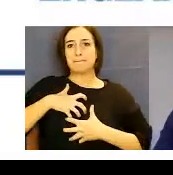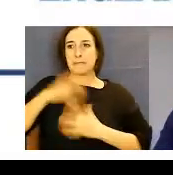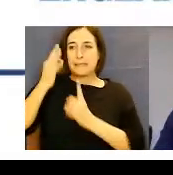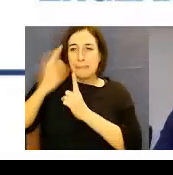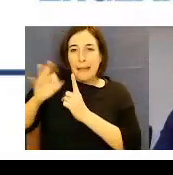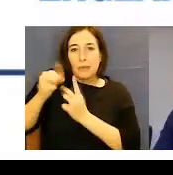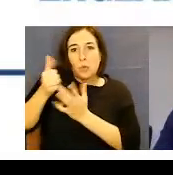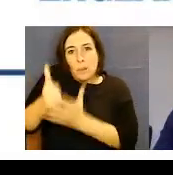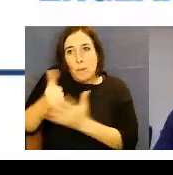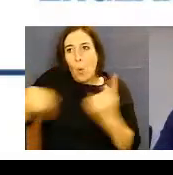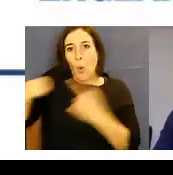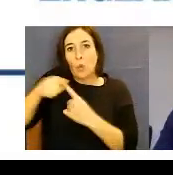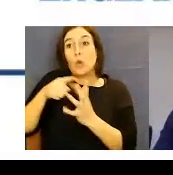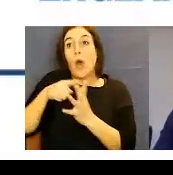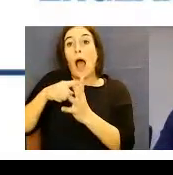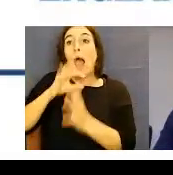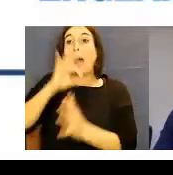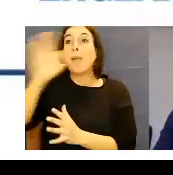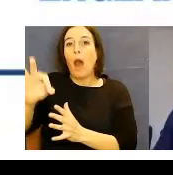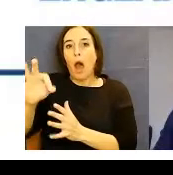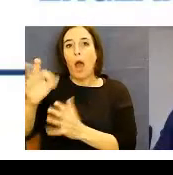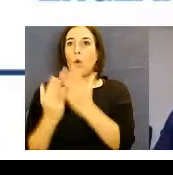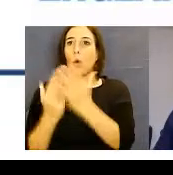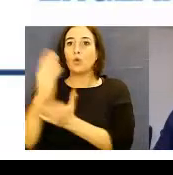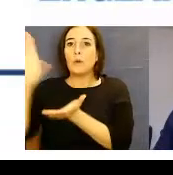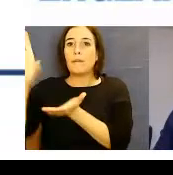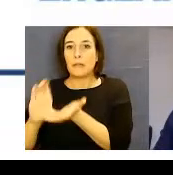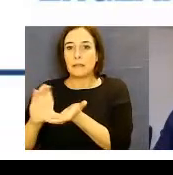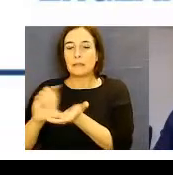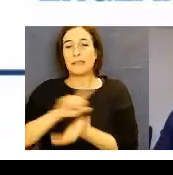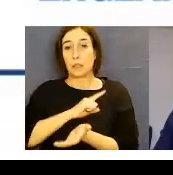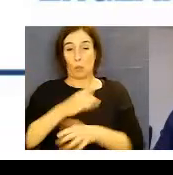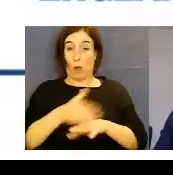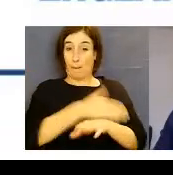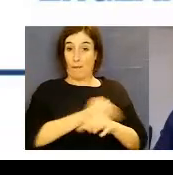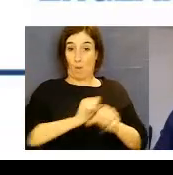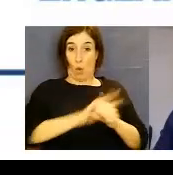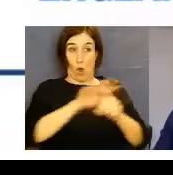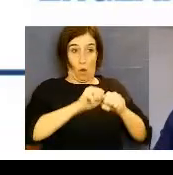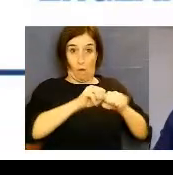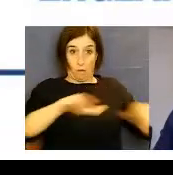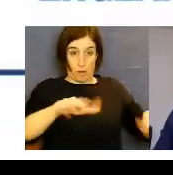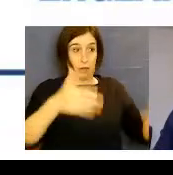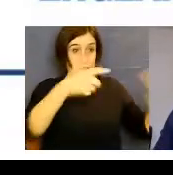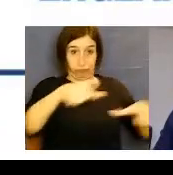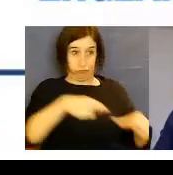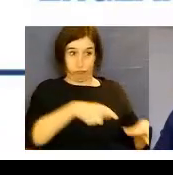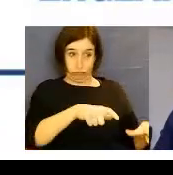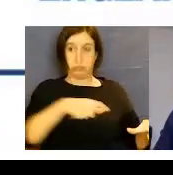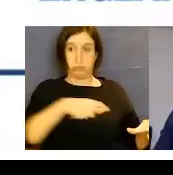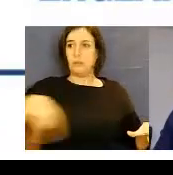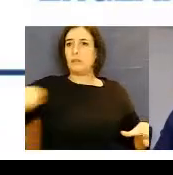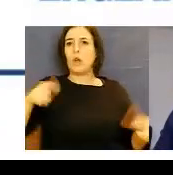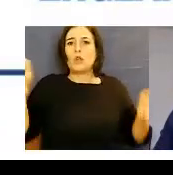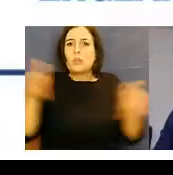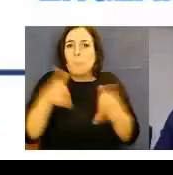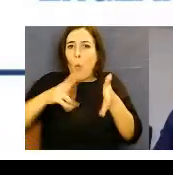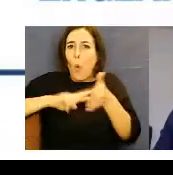opportunities. Because what we found before COVID was a lot of these smaller organisations,